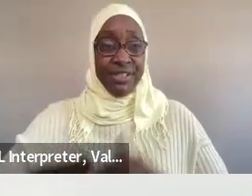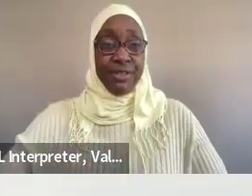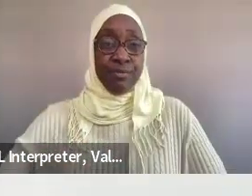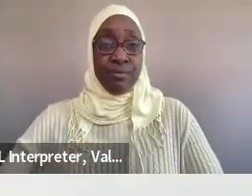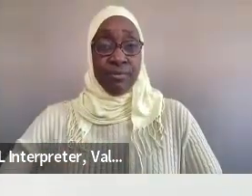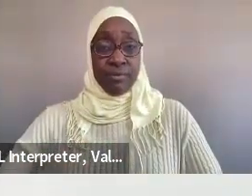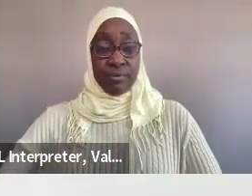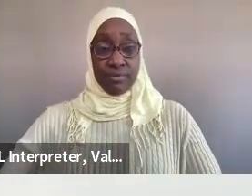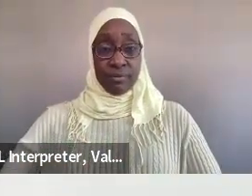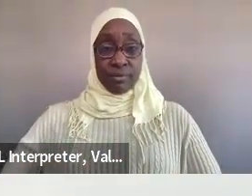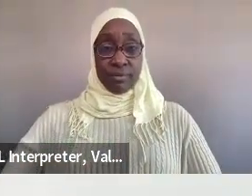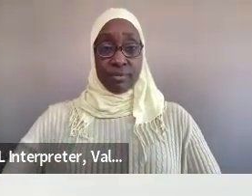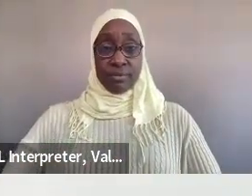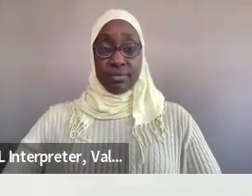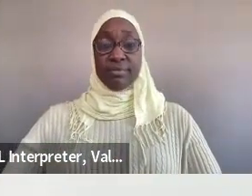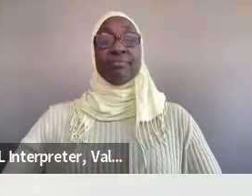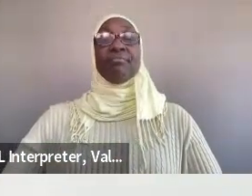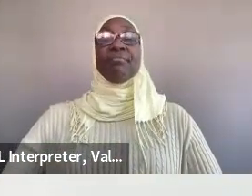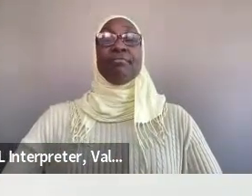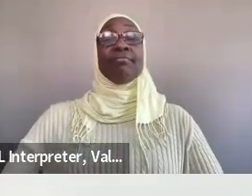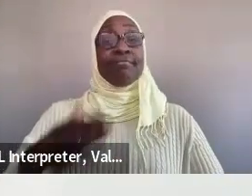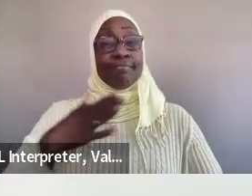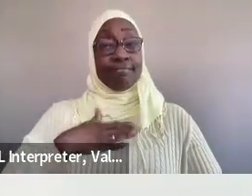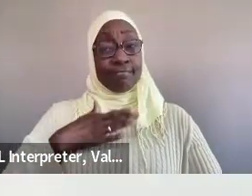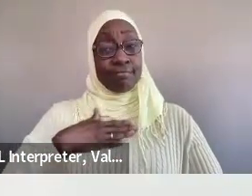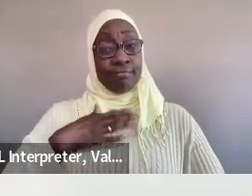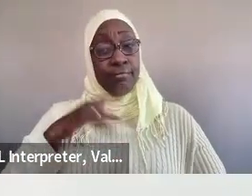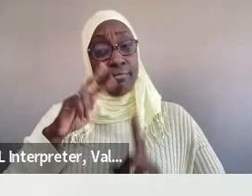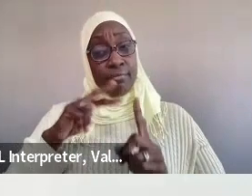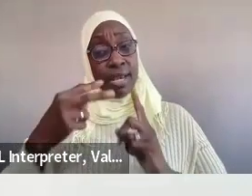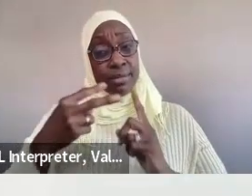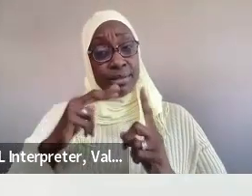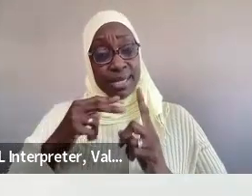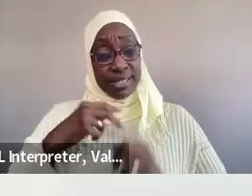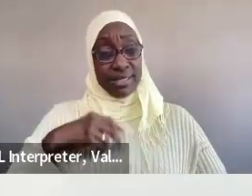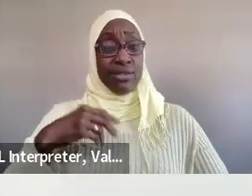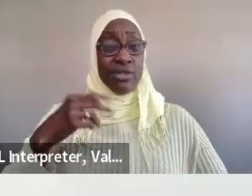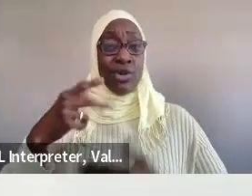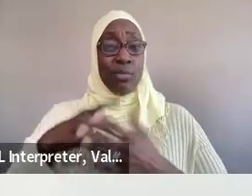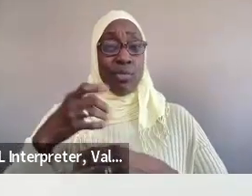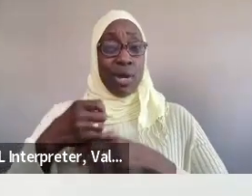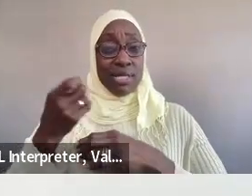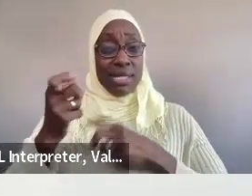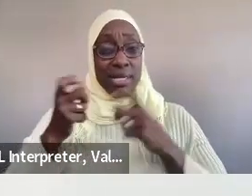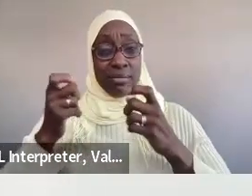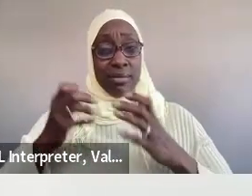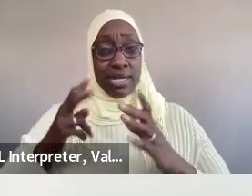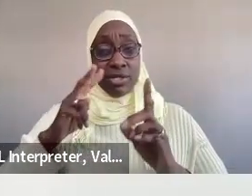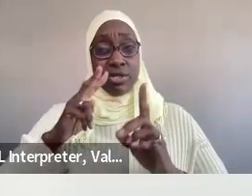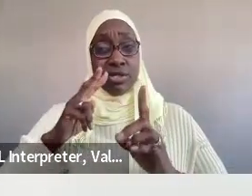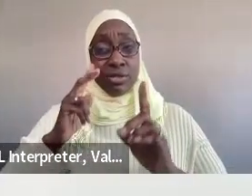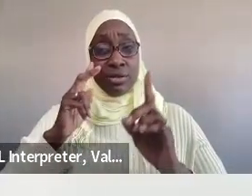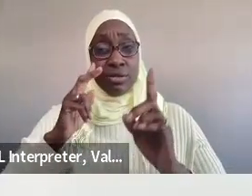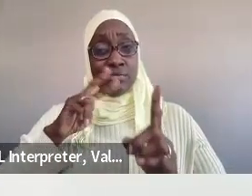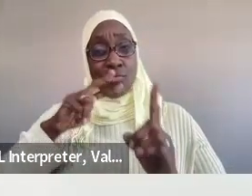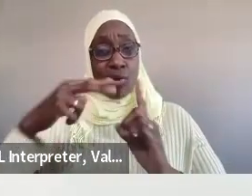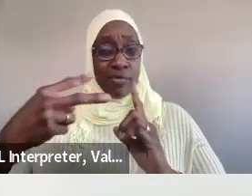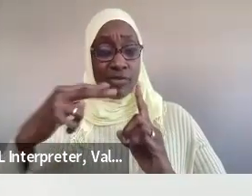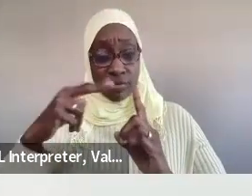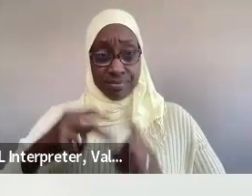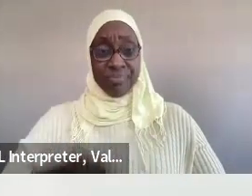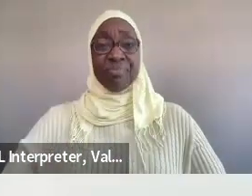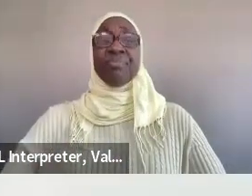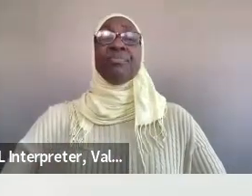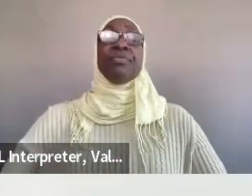So from a project manager's point of view, you heard a point of view of different people. So I would like to tell you a point of view